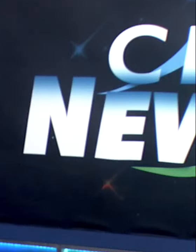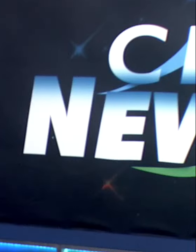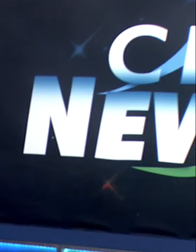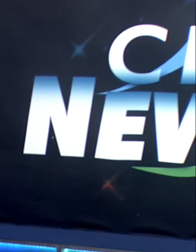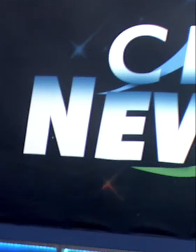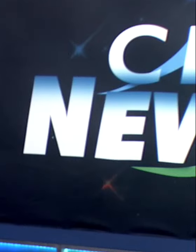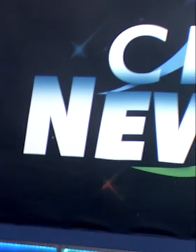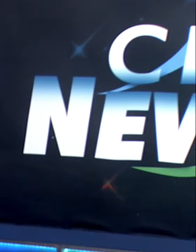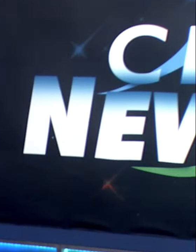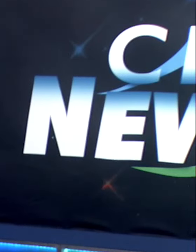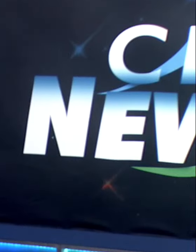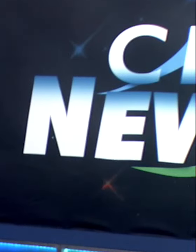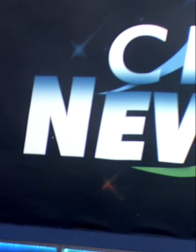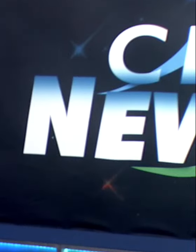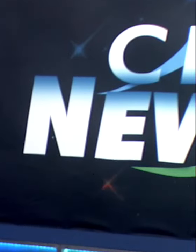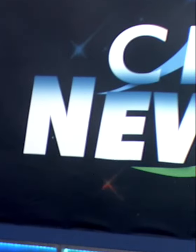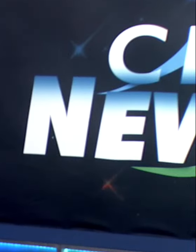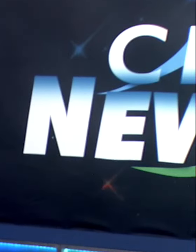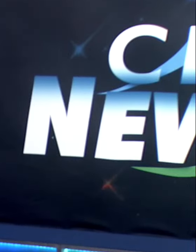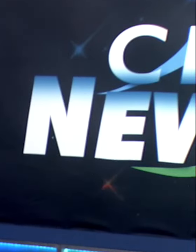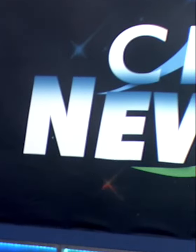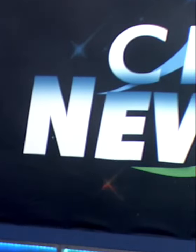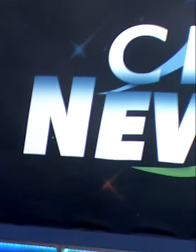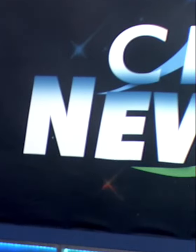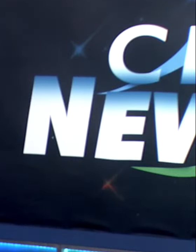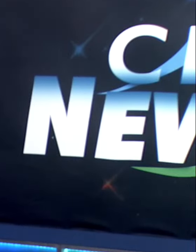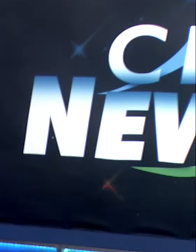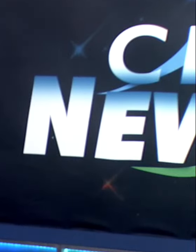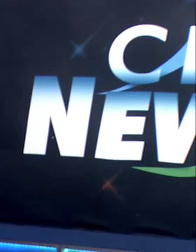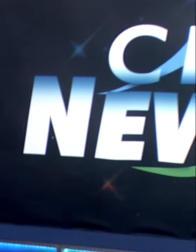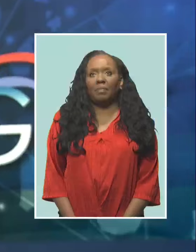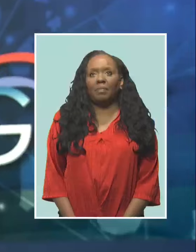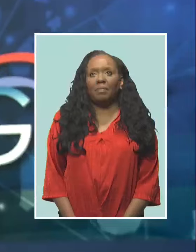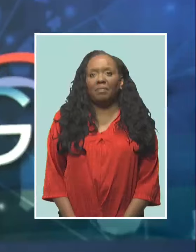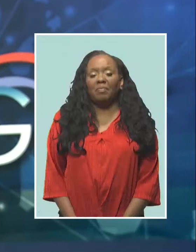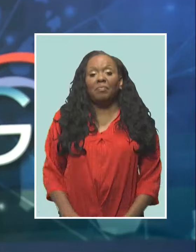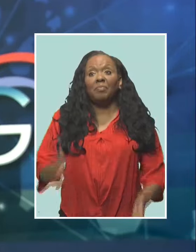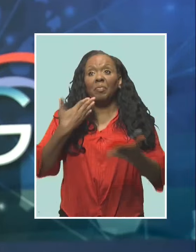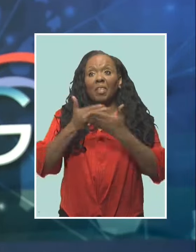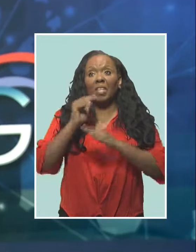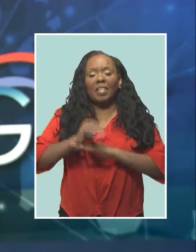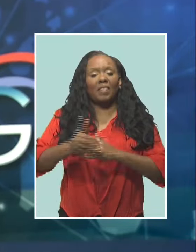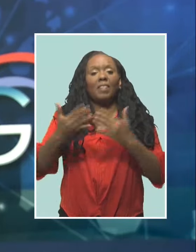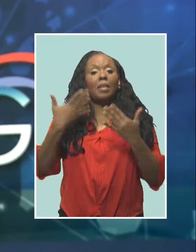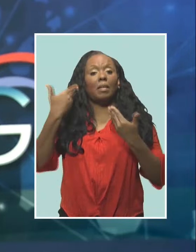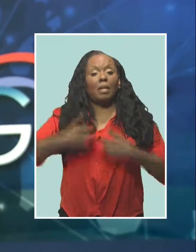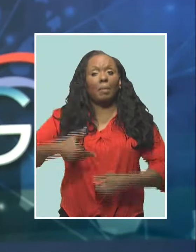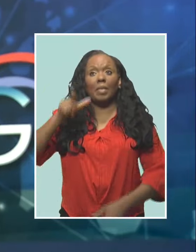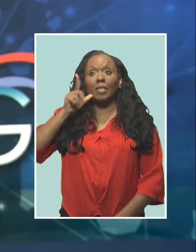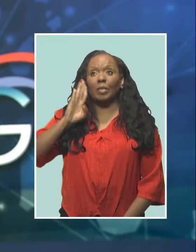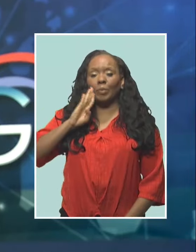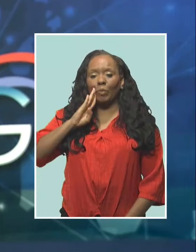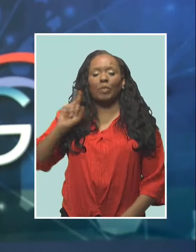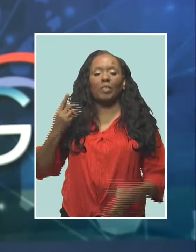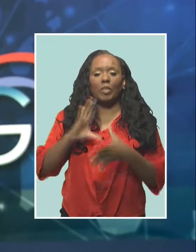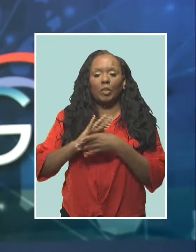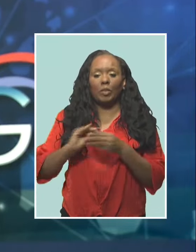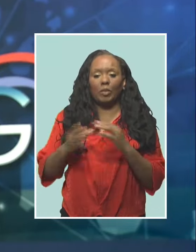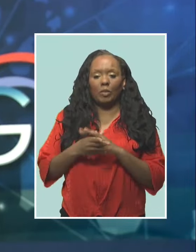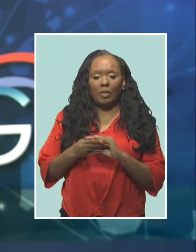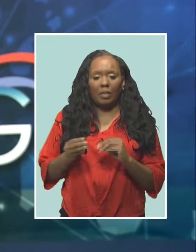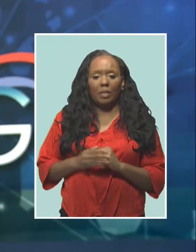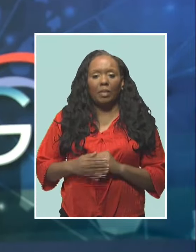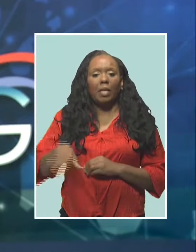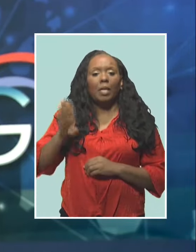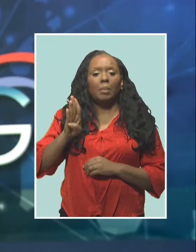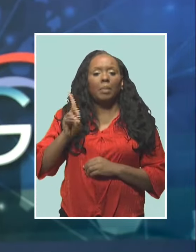Very good evening to you. I'm Lisa Broome. Thank you so much for tuning in. In our top story tonight, plans are in place for the Barbados defense